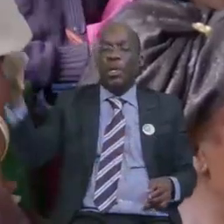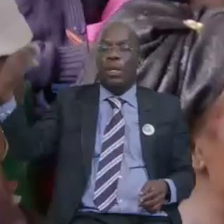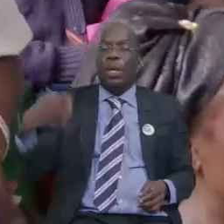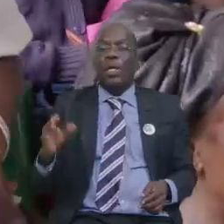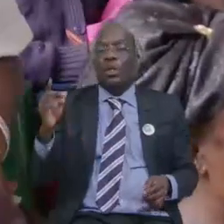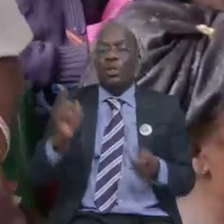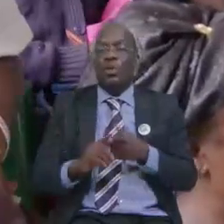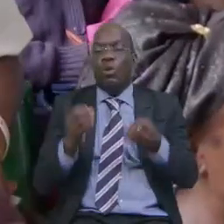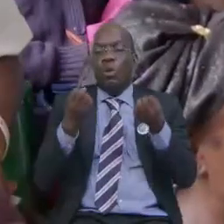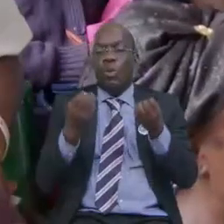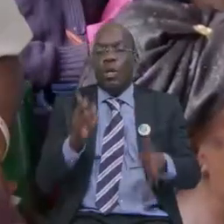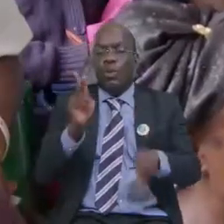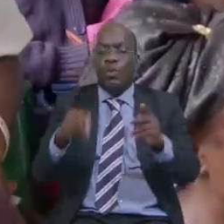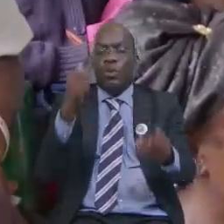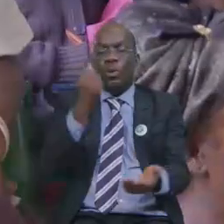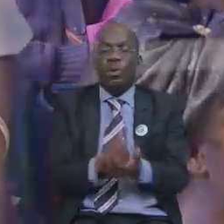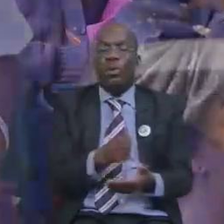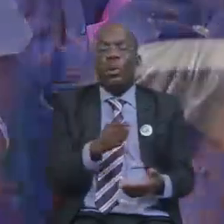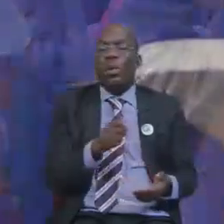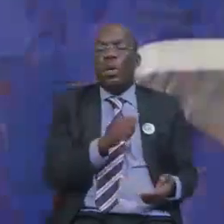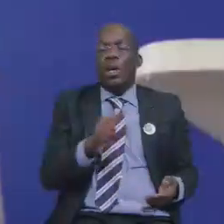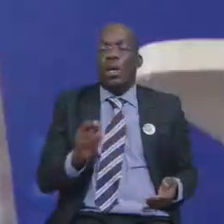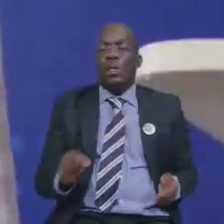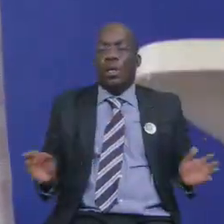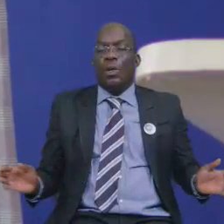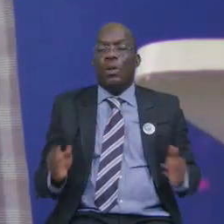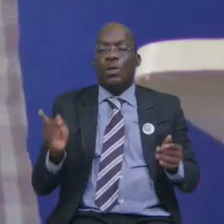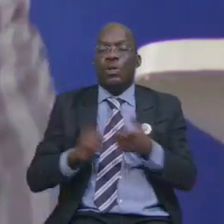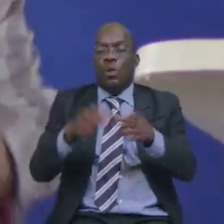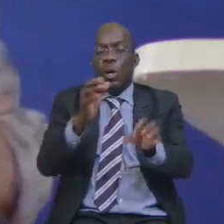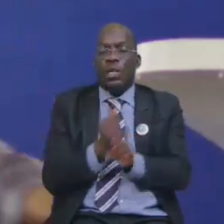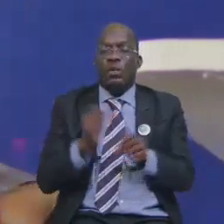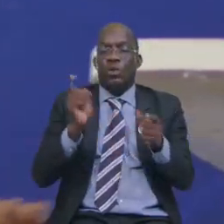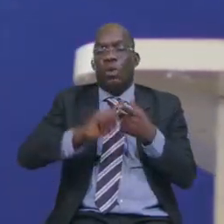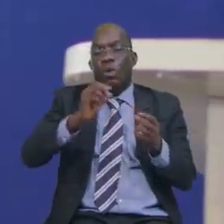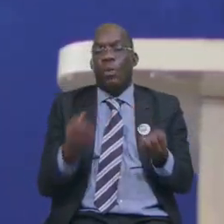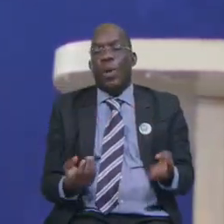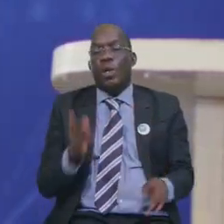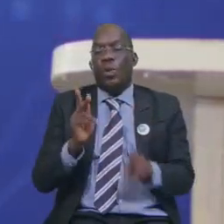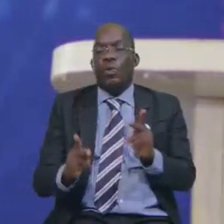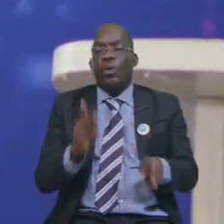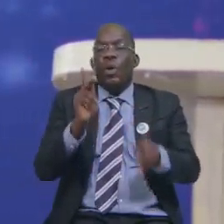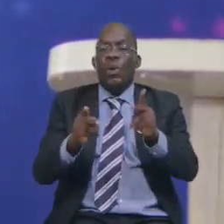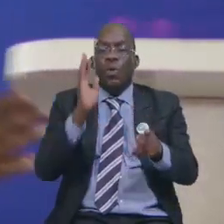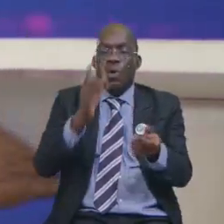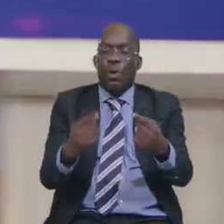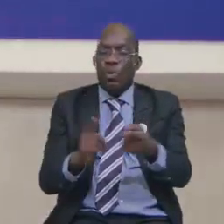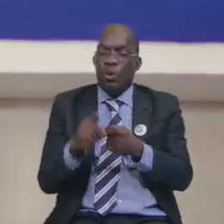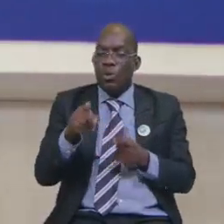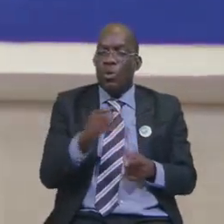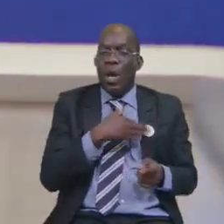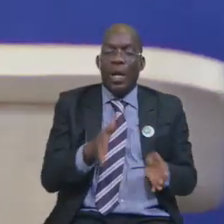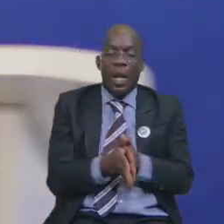people, an encouragement to achieve for many other people. People will come to you and say, tell